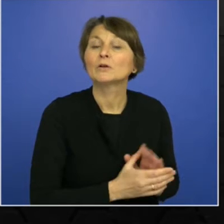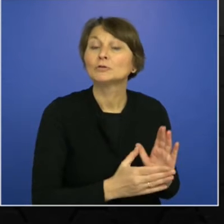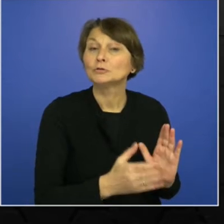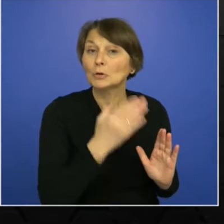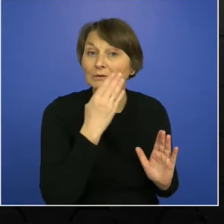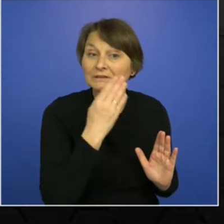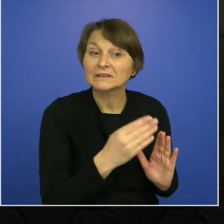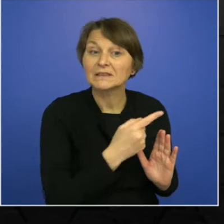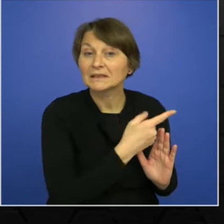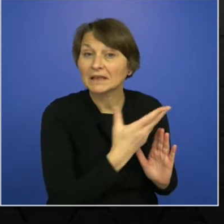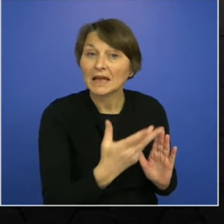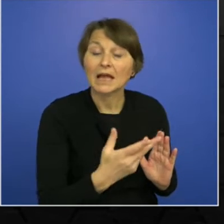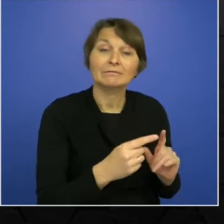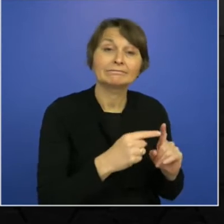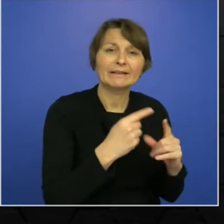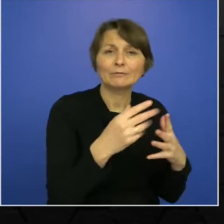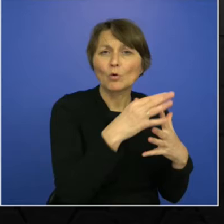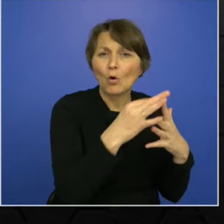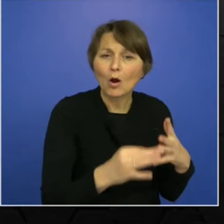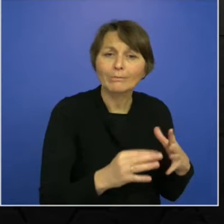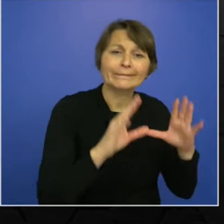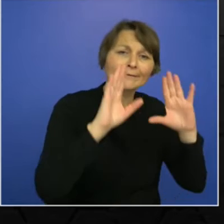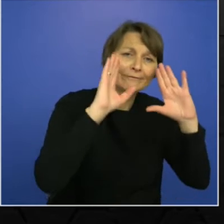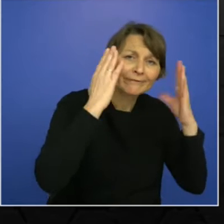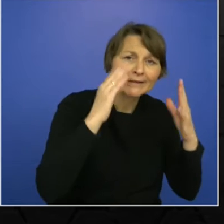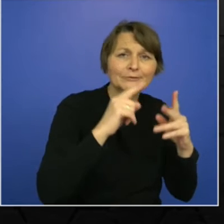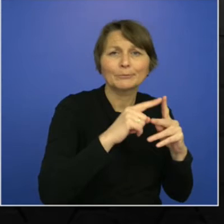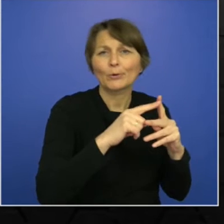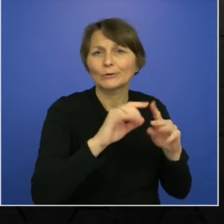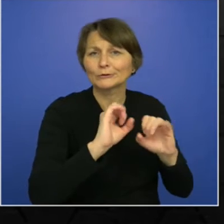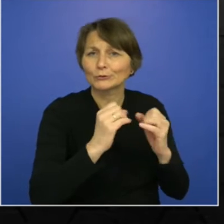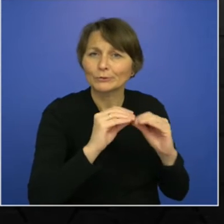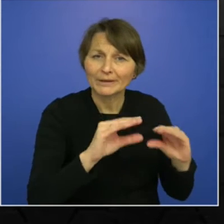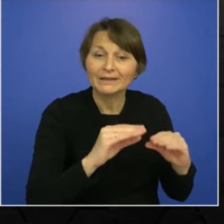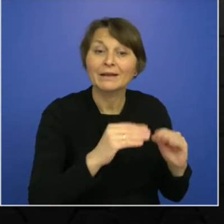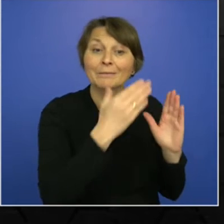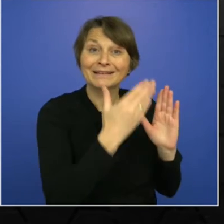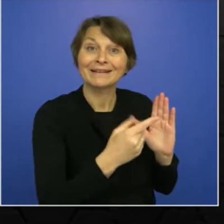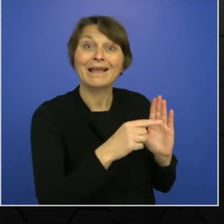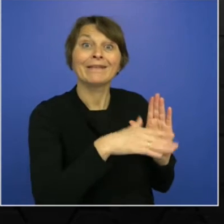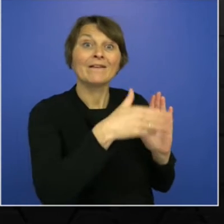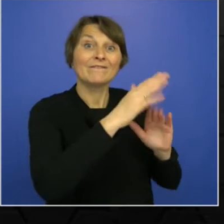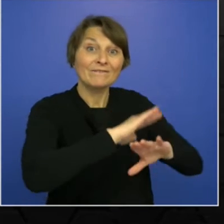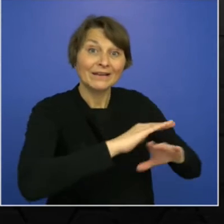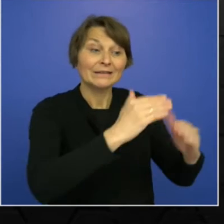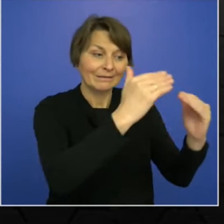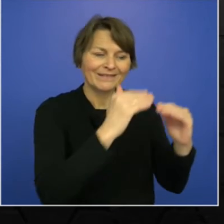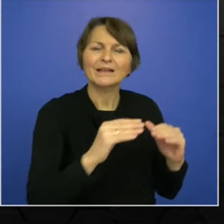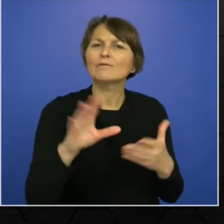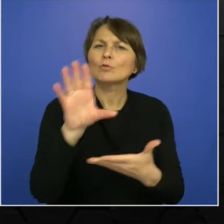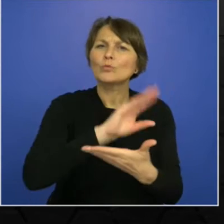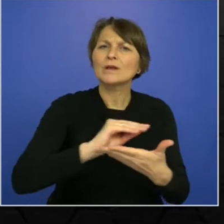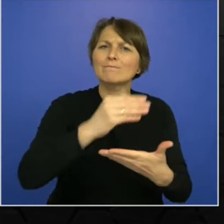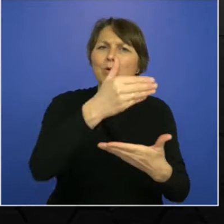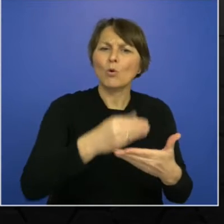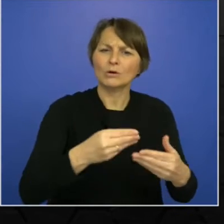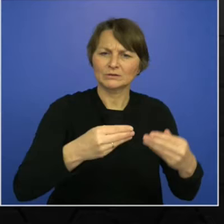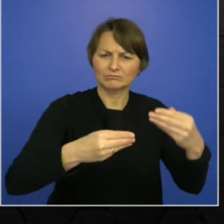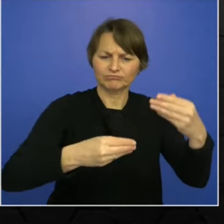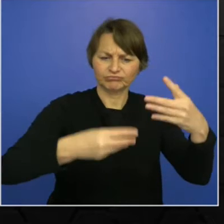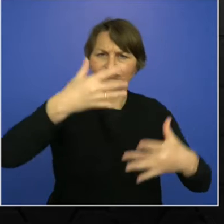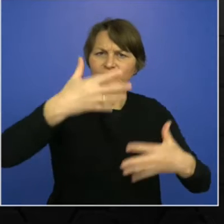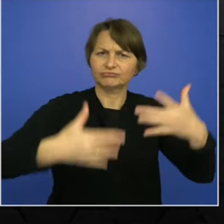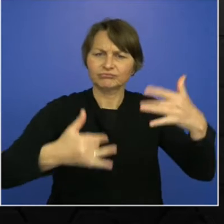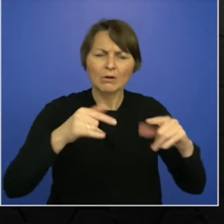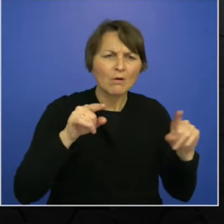some insights about how the users interact with your bot, and in this way understand what you can change or what are the